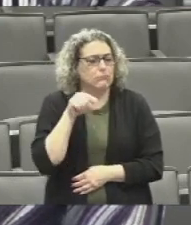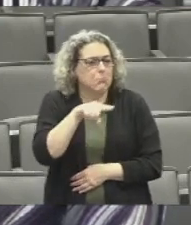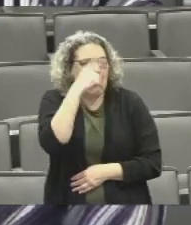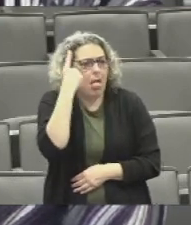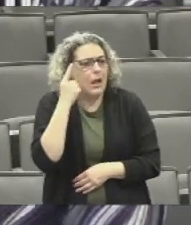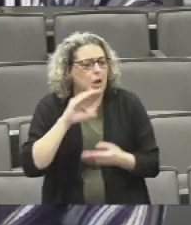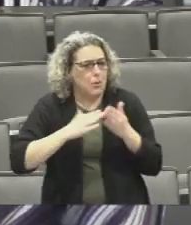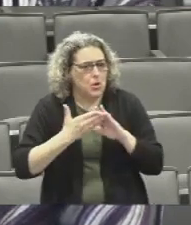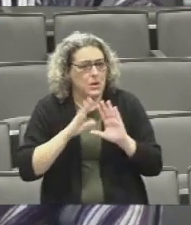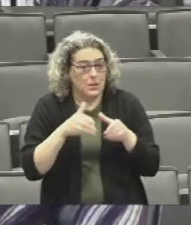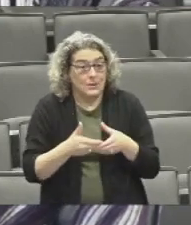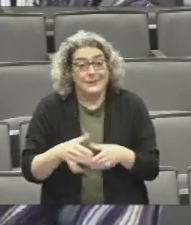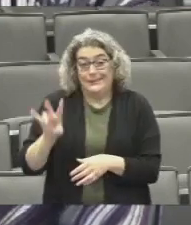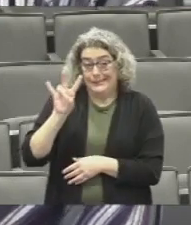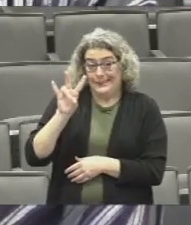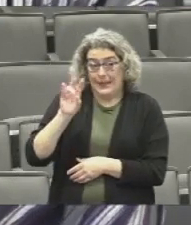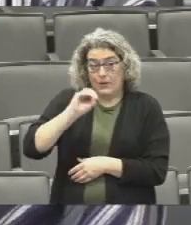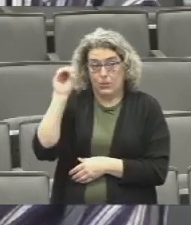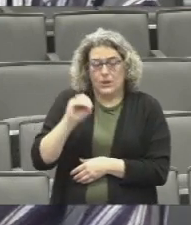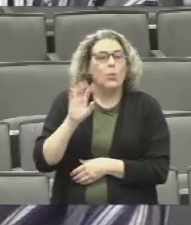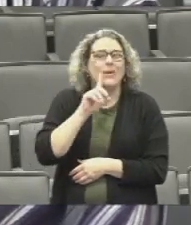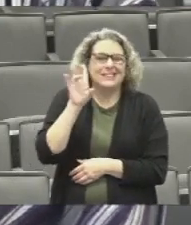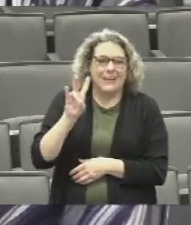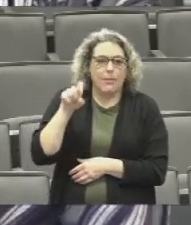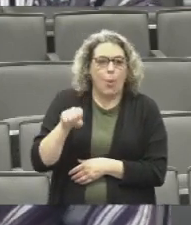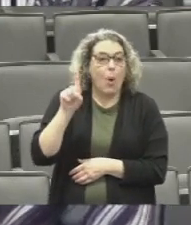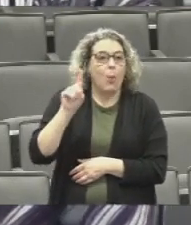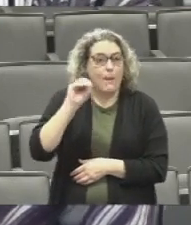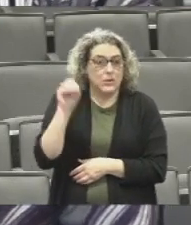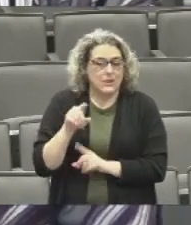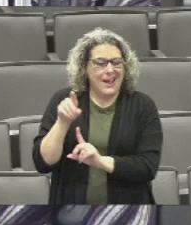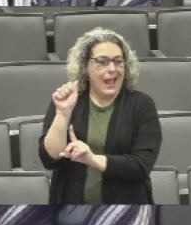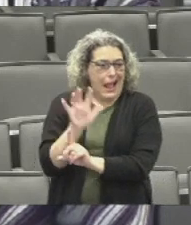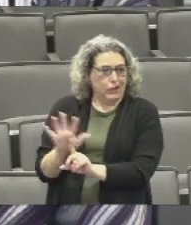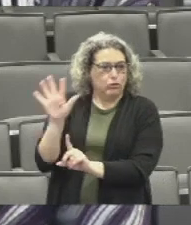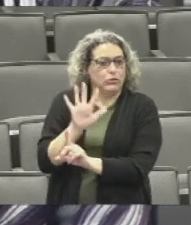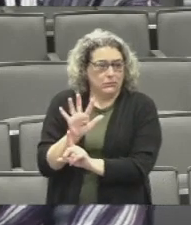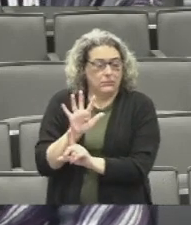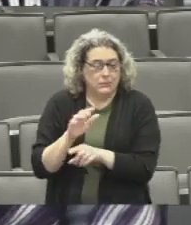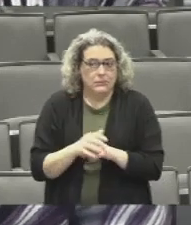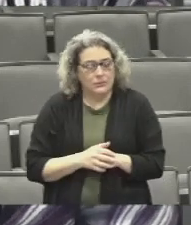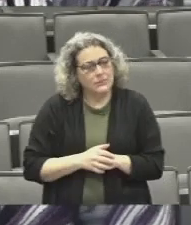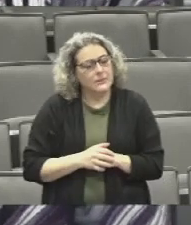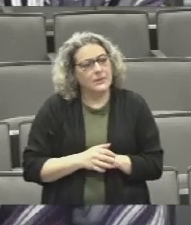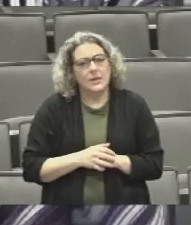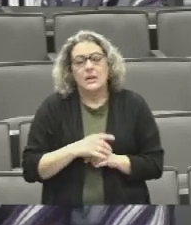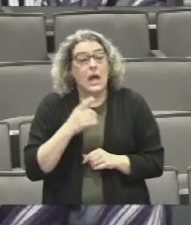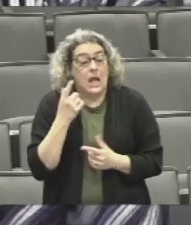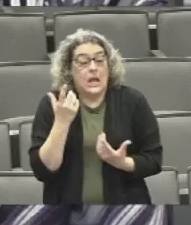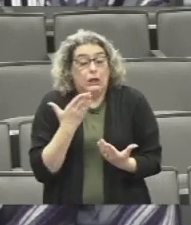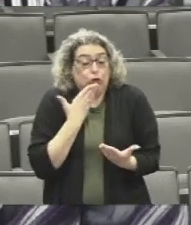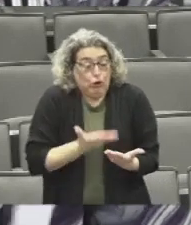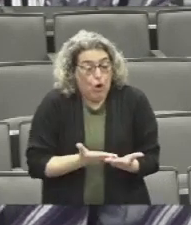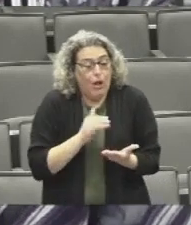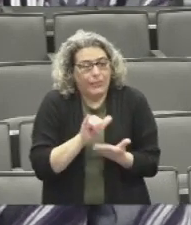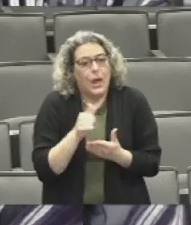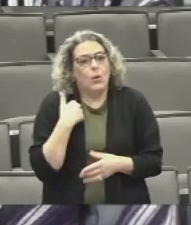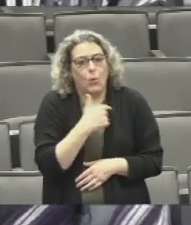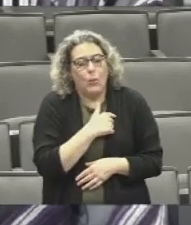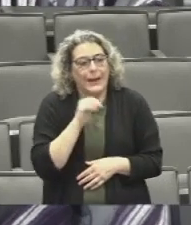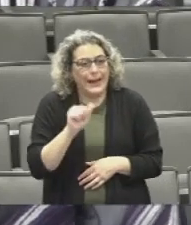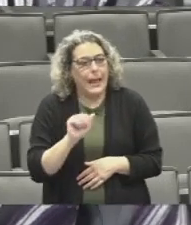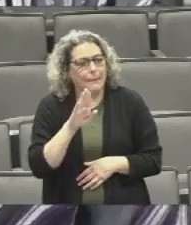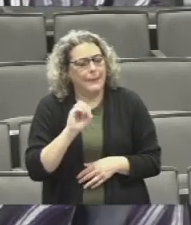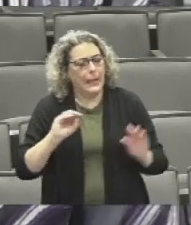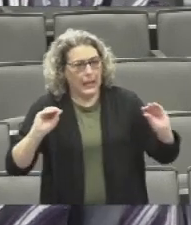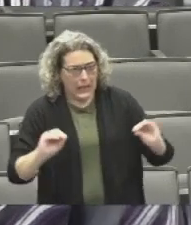African American, and 7.1% are Asians. It's really always good that we are clear